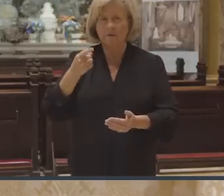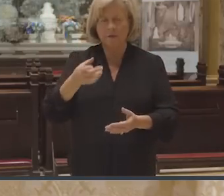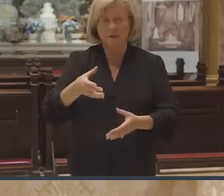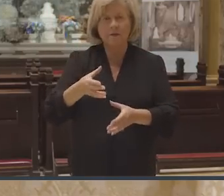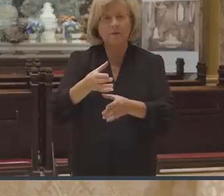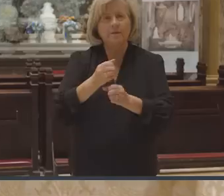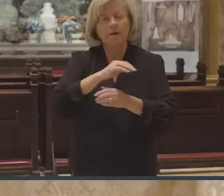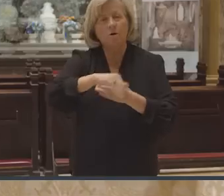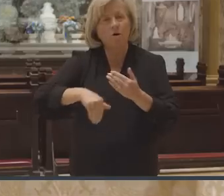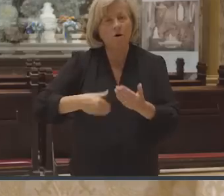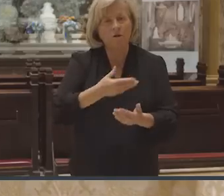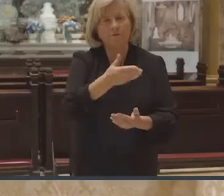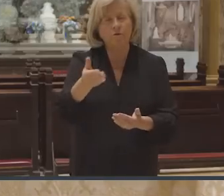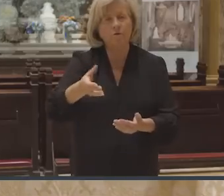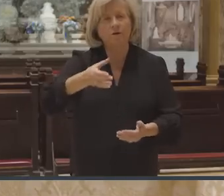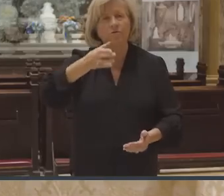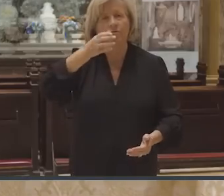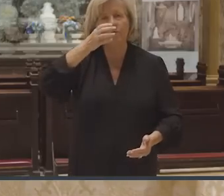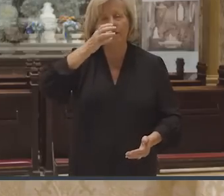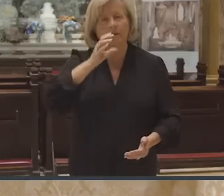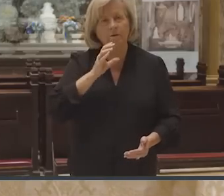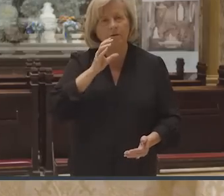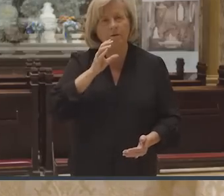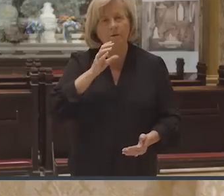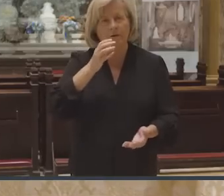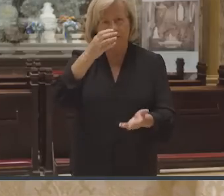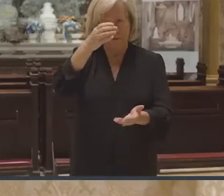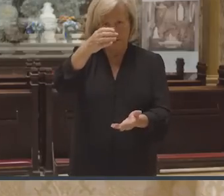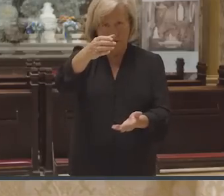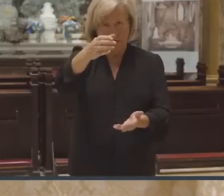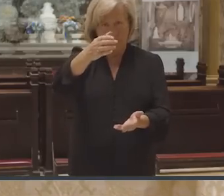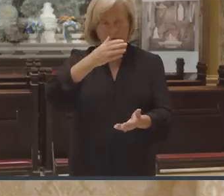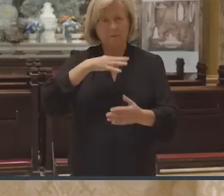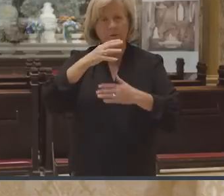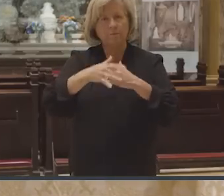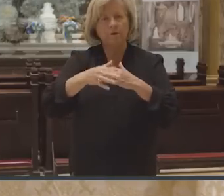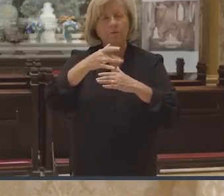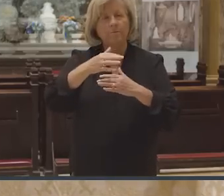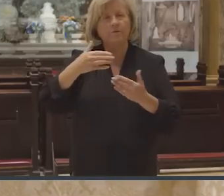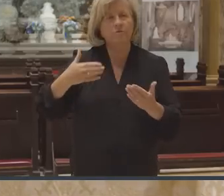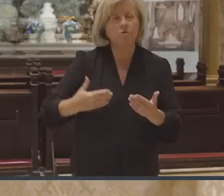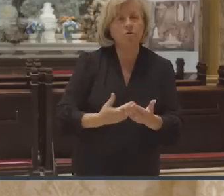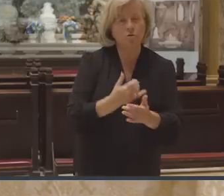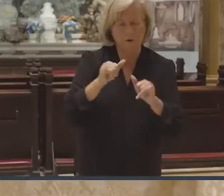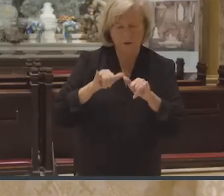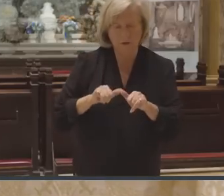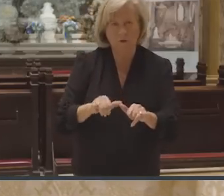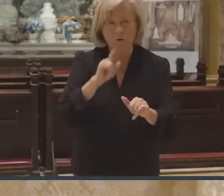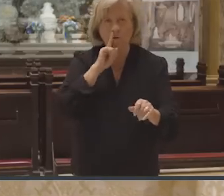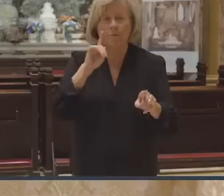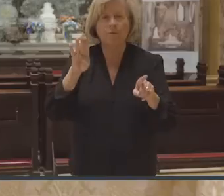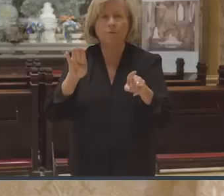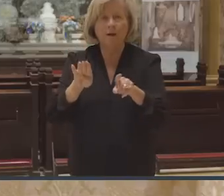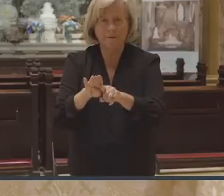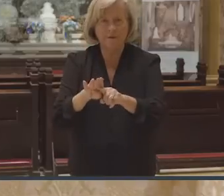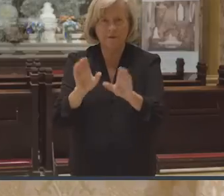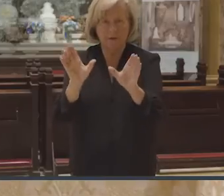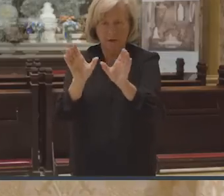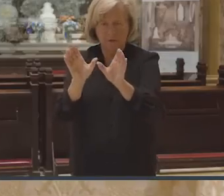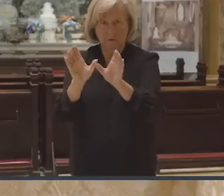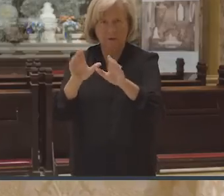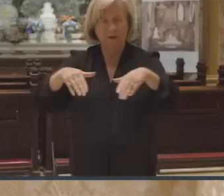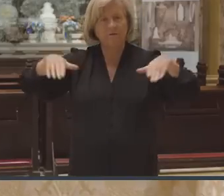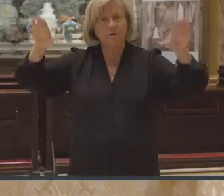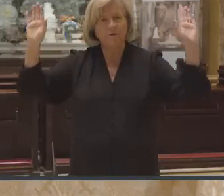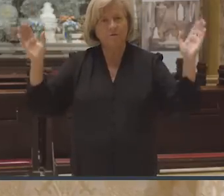Take this, all of you, and drink from it, for this is the chalice of my blood, the blood of the new and eternal covenant, which will be poured out